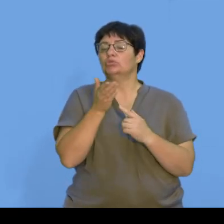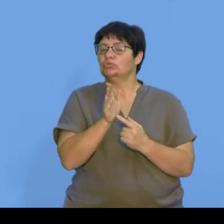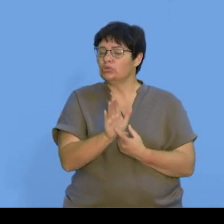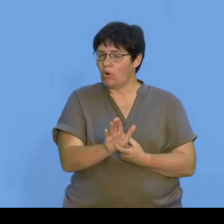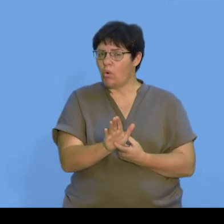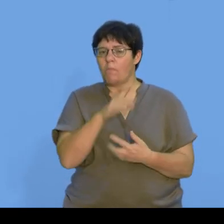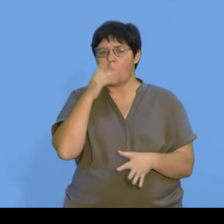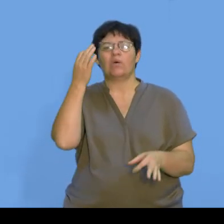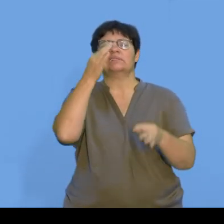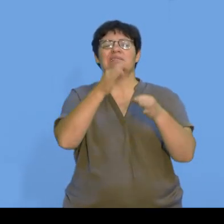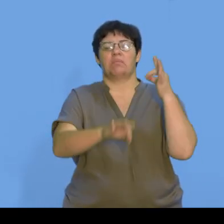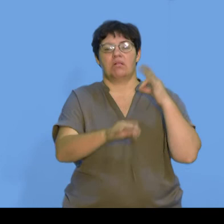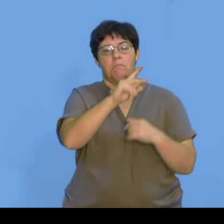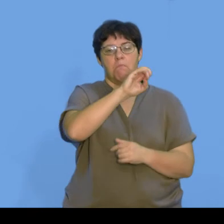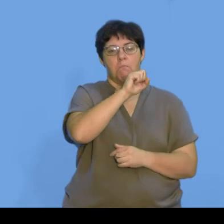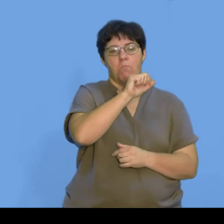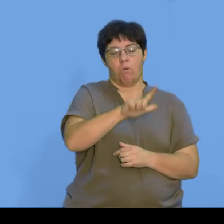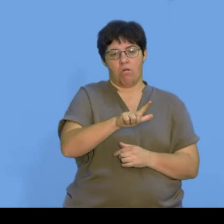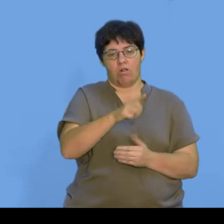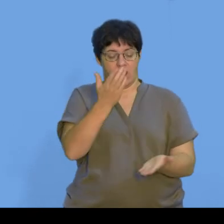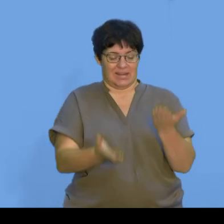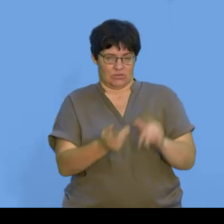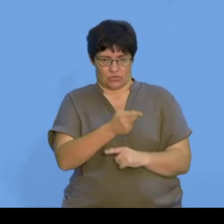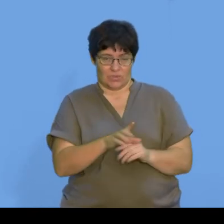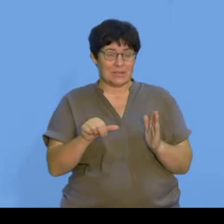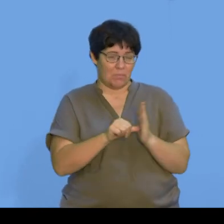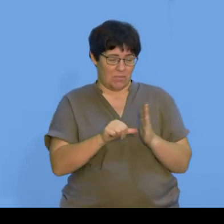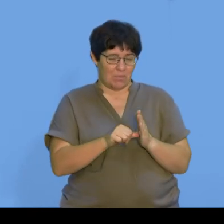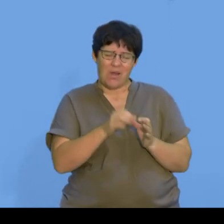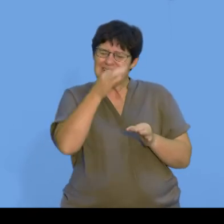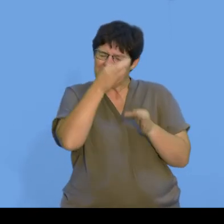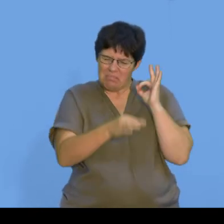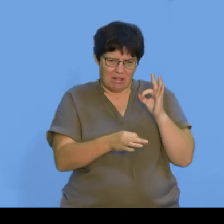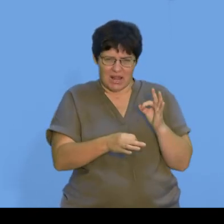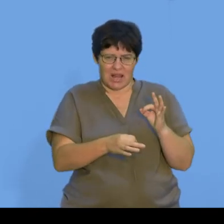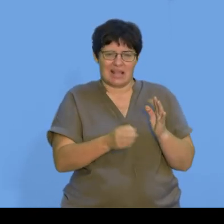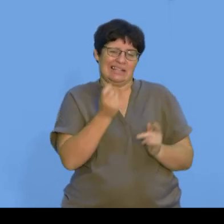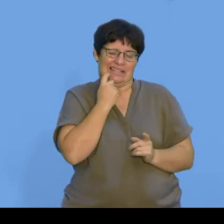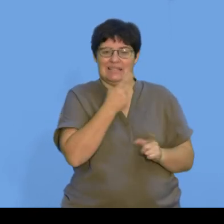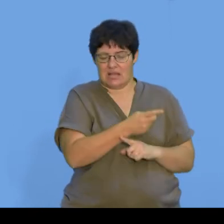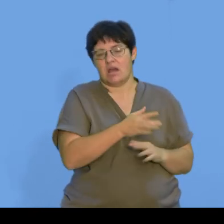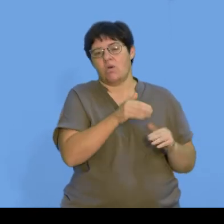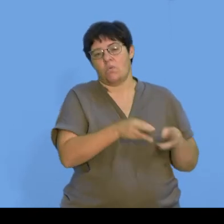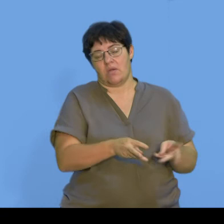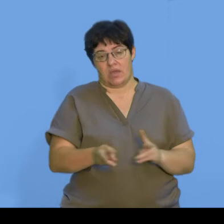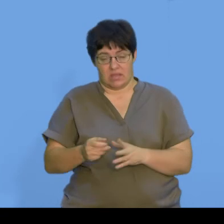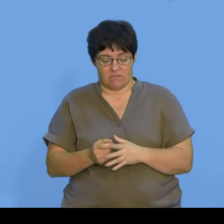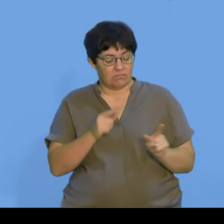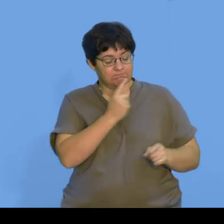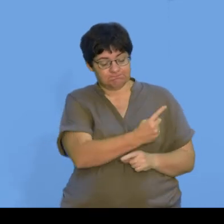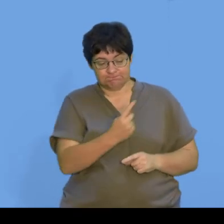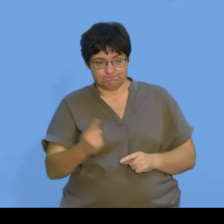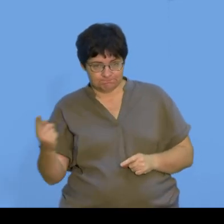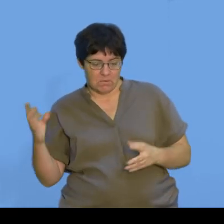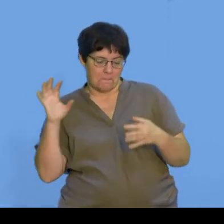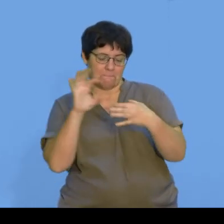the simplest mole ratio. So those are the key terms. It's the simplest mole ratio in which elements of a compound